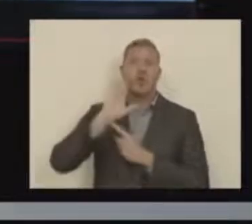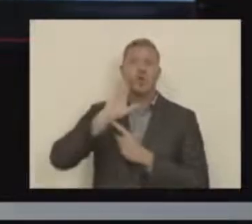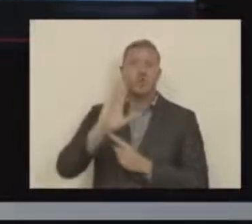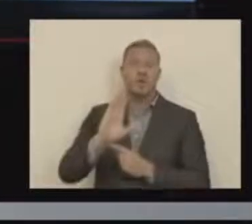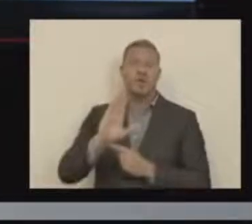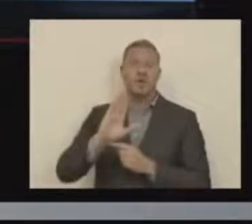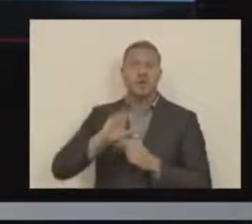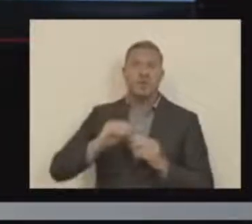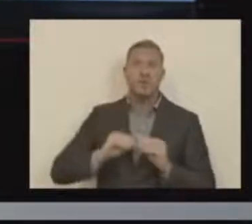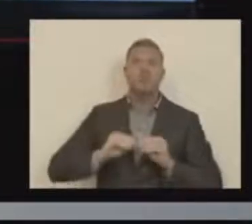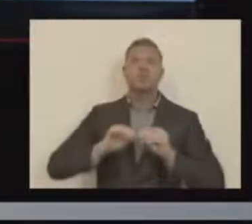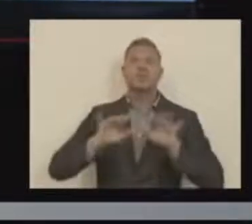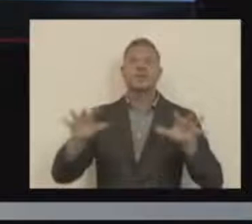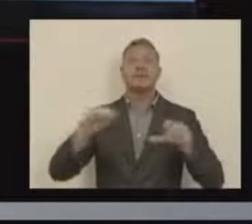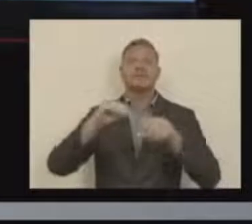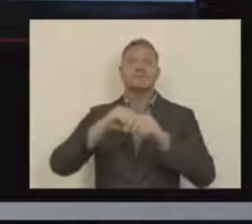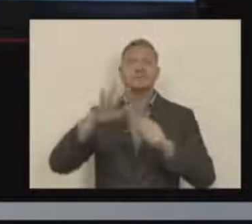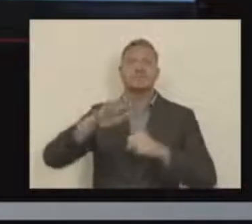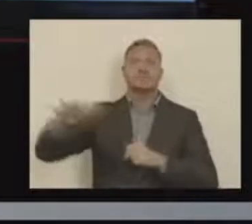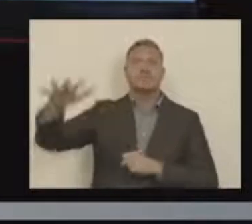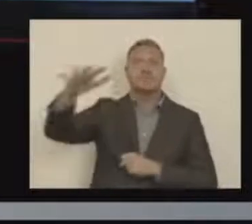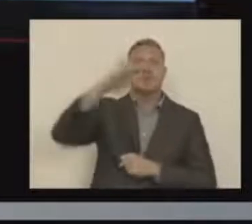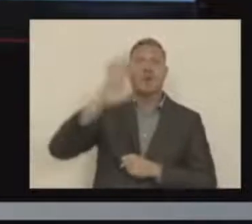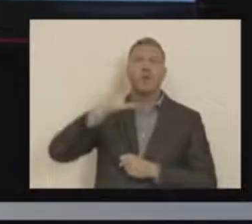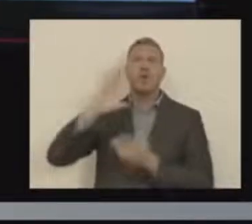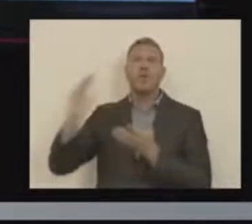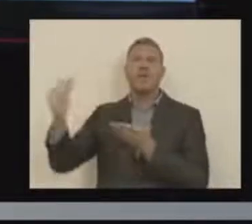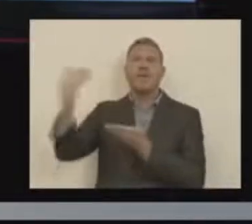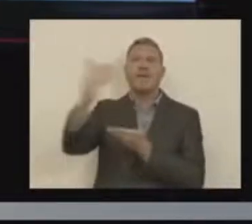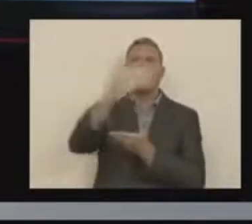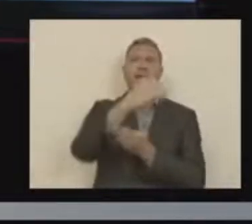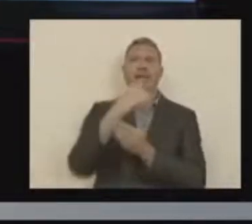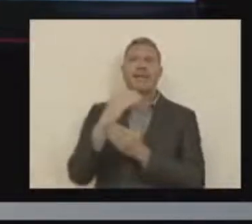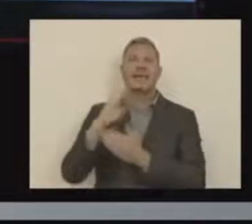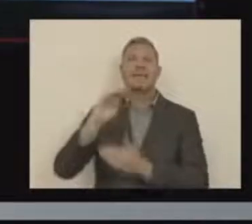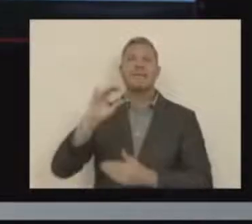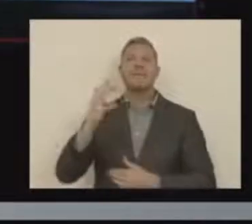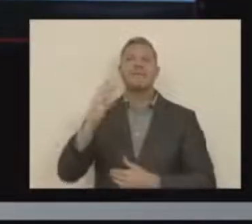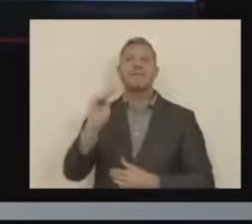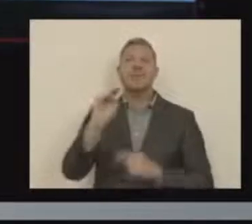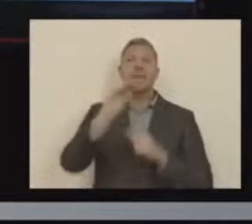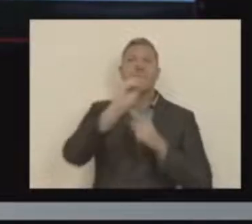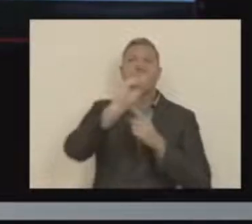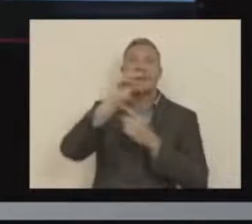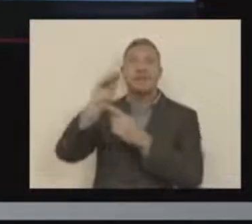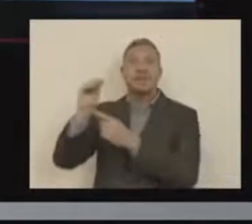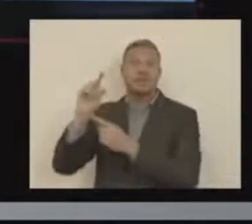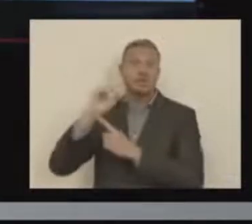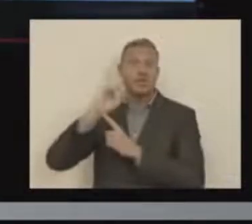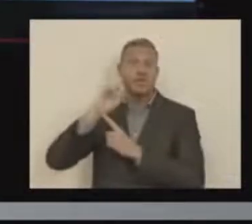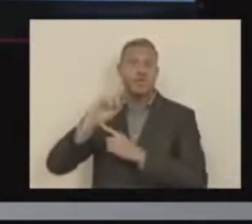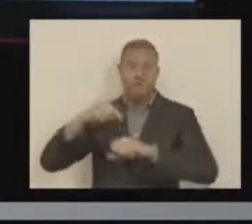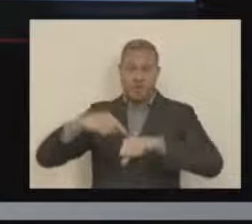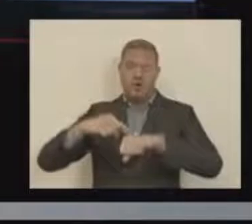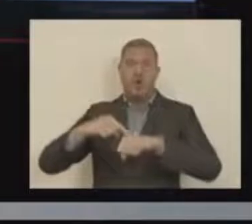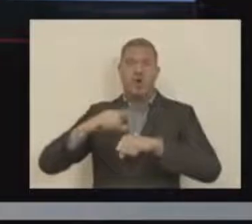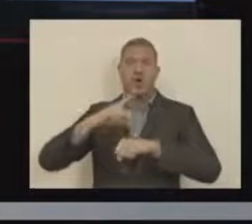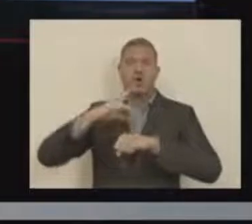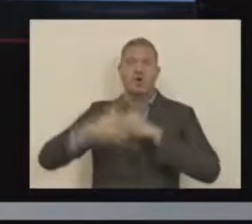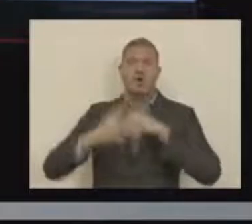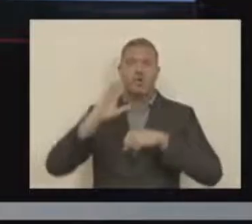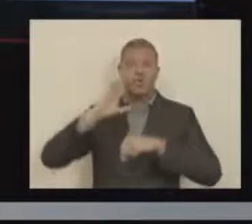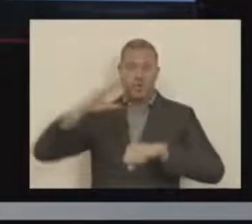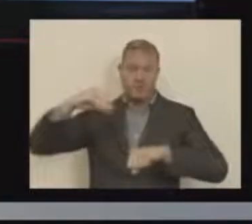Once deployed, these satellites will collect multispectral, medium-resolution imagery for agricultural and energy customers